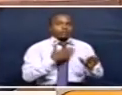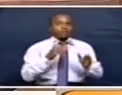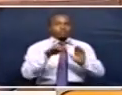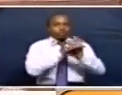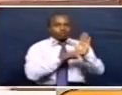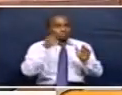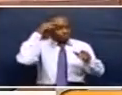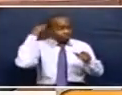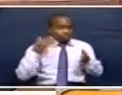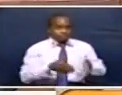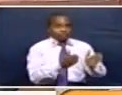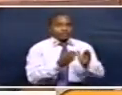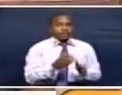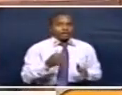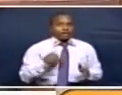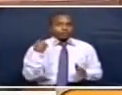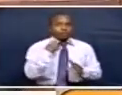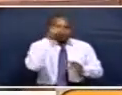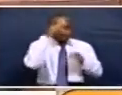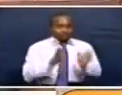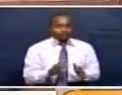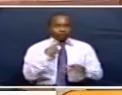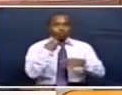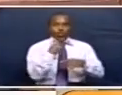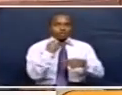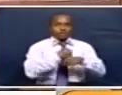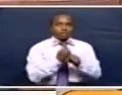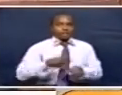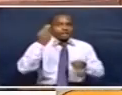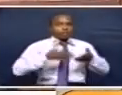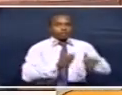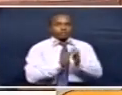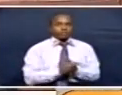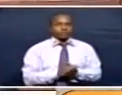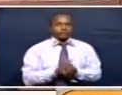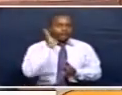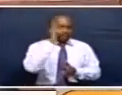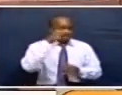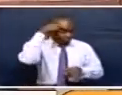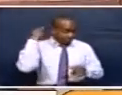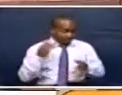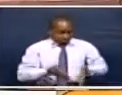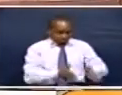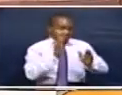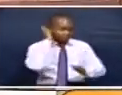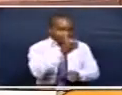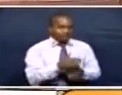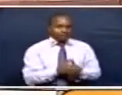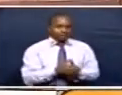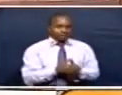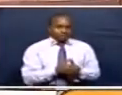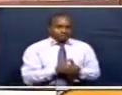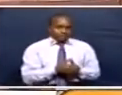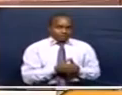It is. I'm the only governor who has made highways in the whole country. You're going to tarmac that road? I'm going to tarmac that road. And for me, in Masinga, I'm